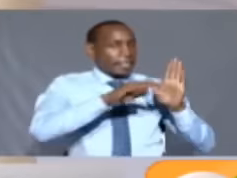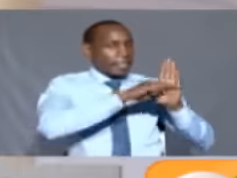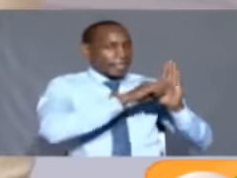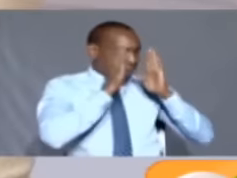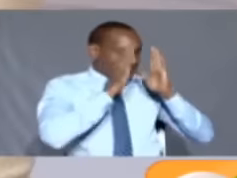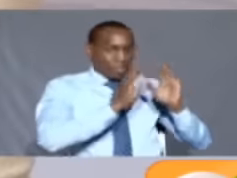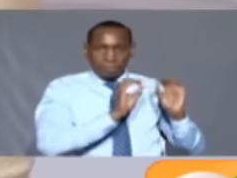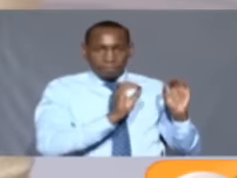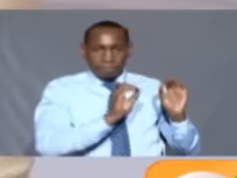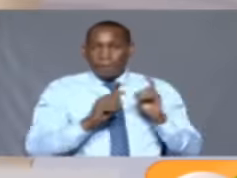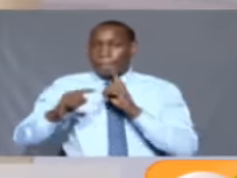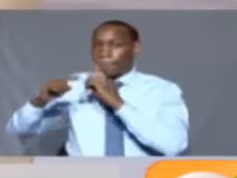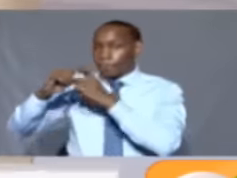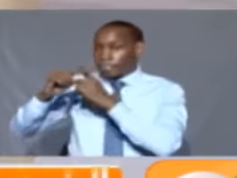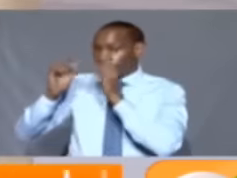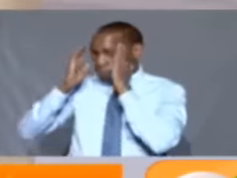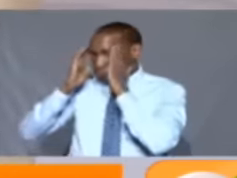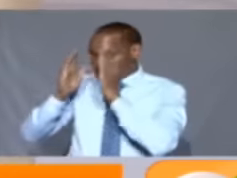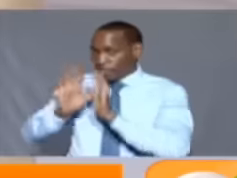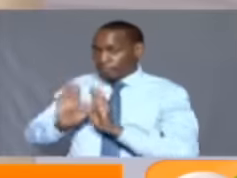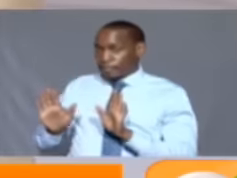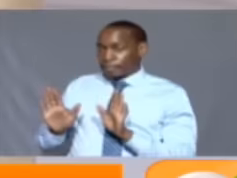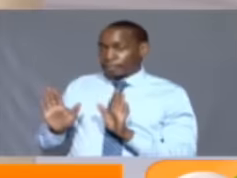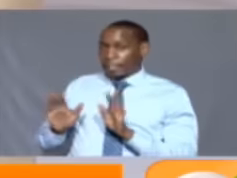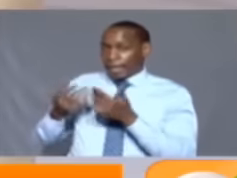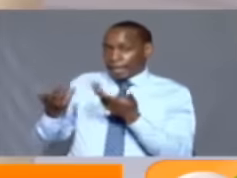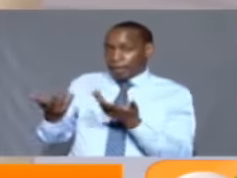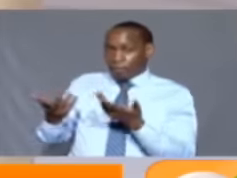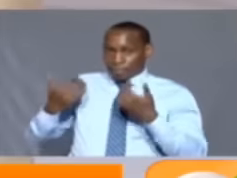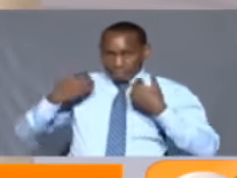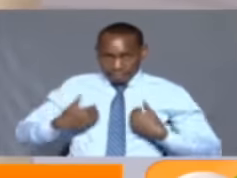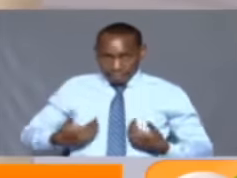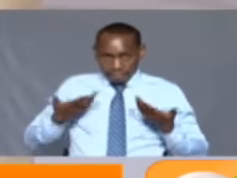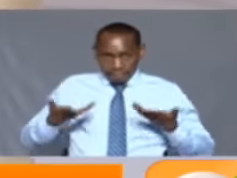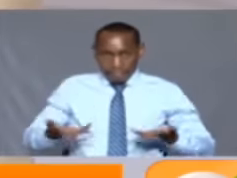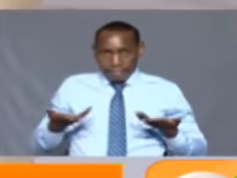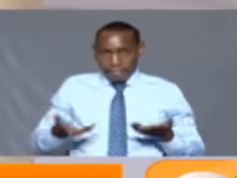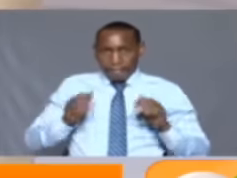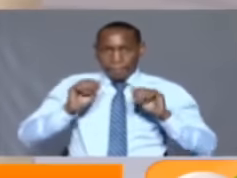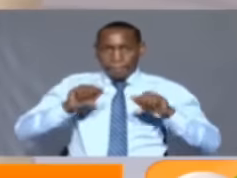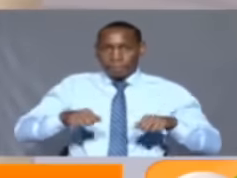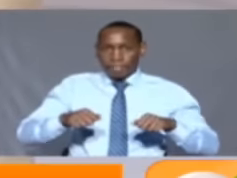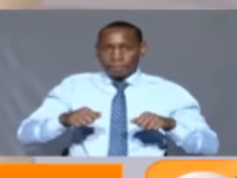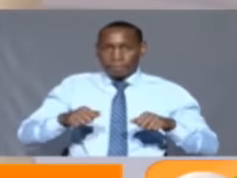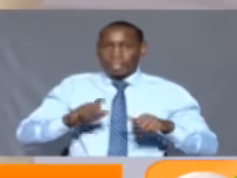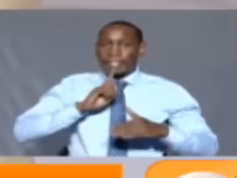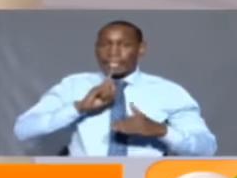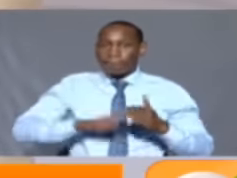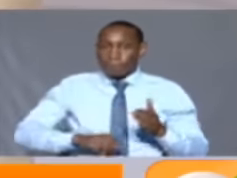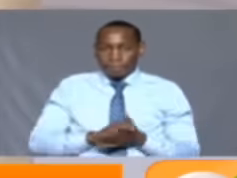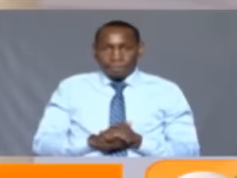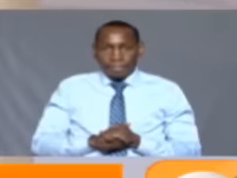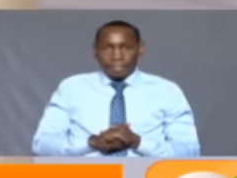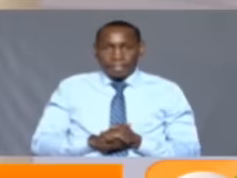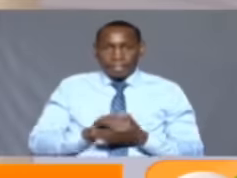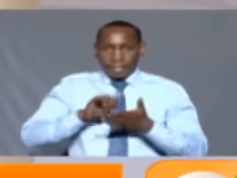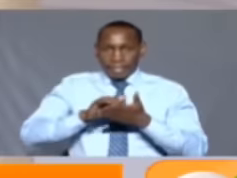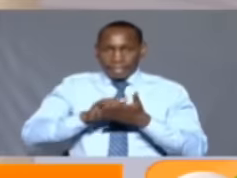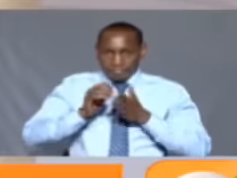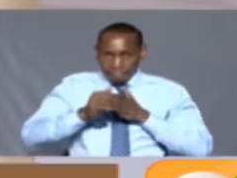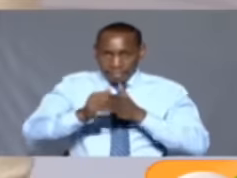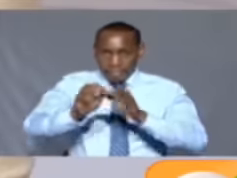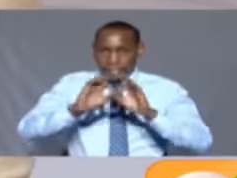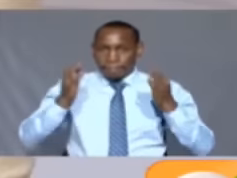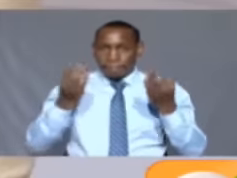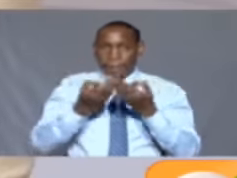side. Think of the positive side. Like me now, I can bravely say that I'm the head of the